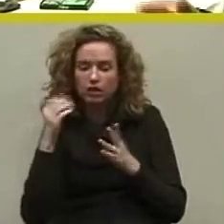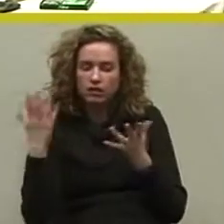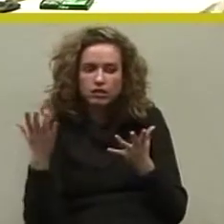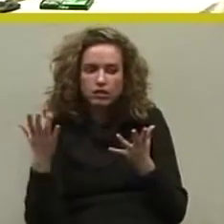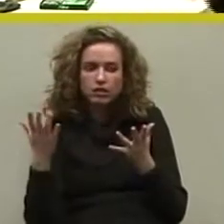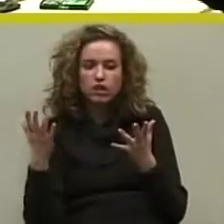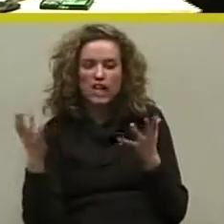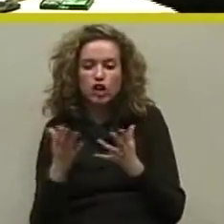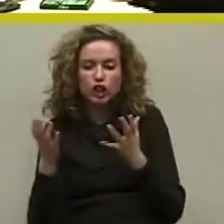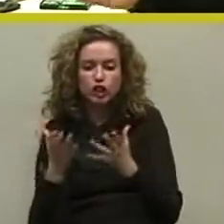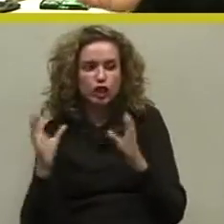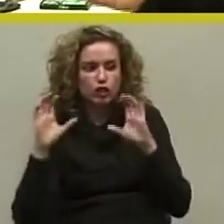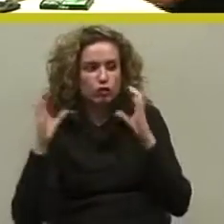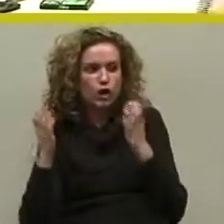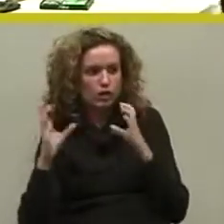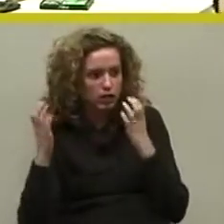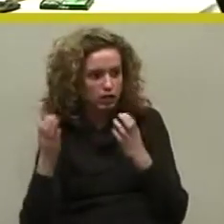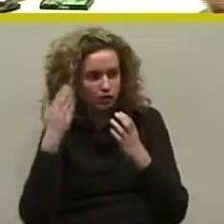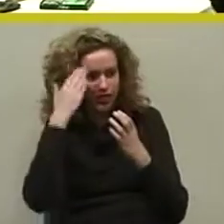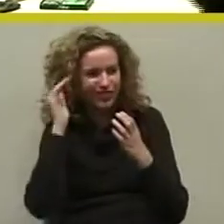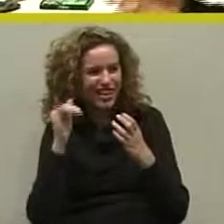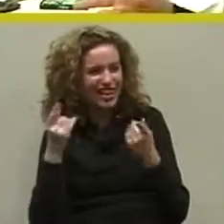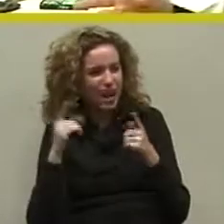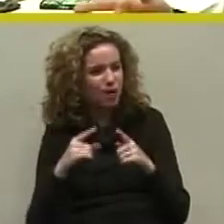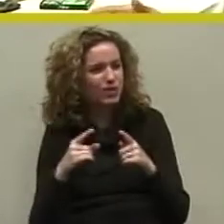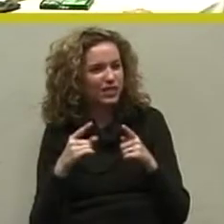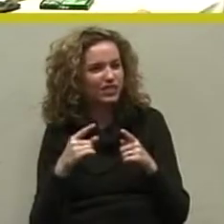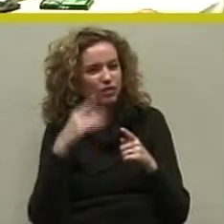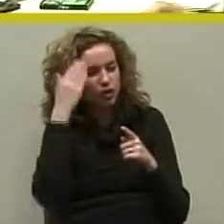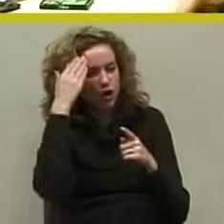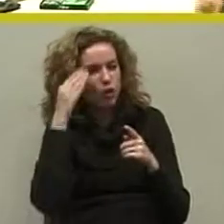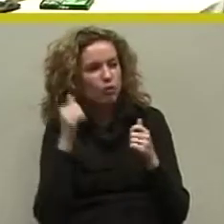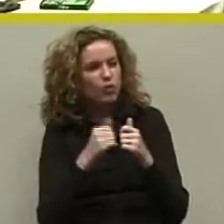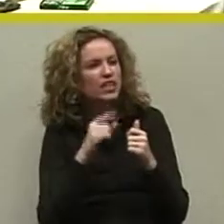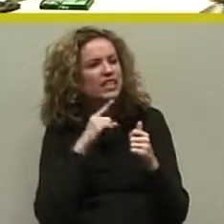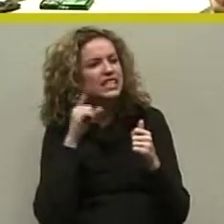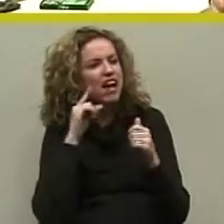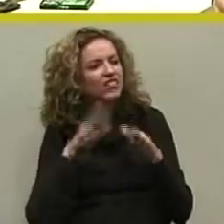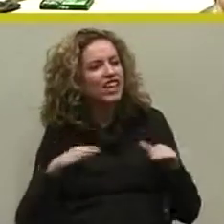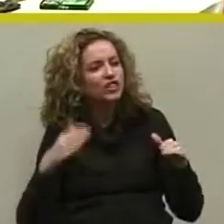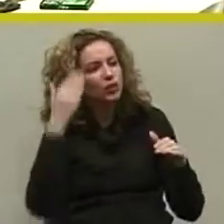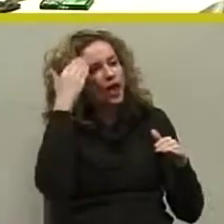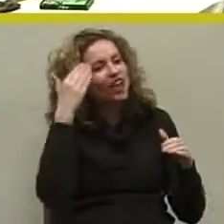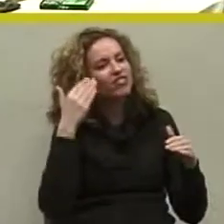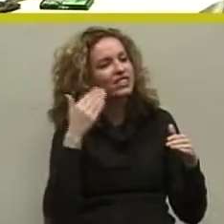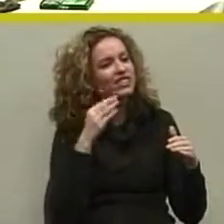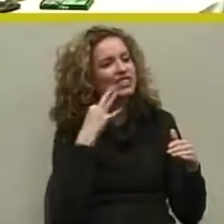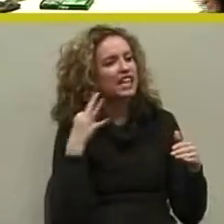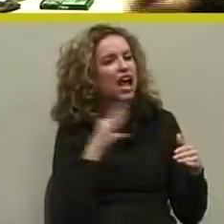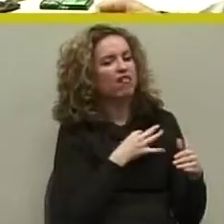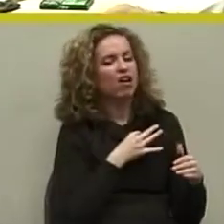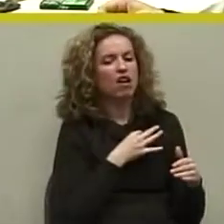Right. Which is what often happens when working at least with deaf kids. Right. You have a staff that's sitting there yelling at the kid's looking at him